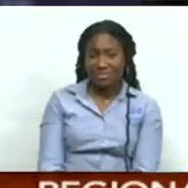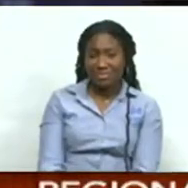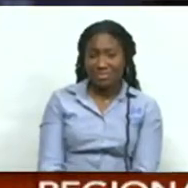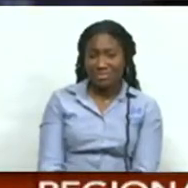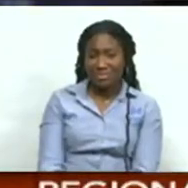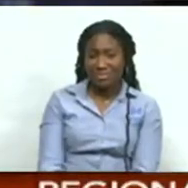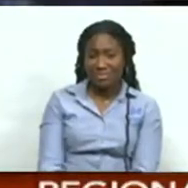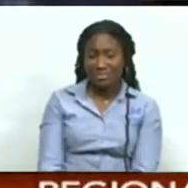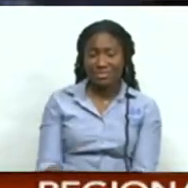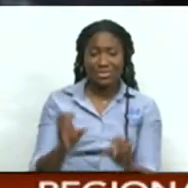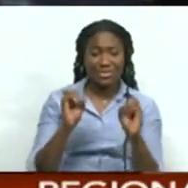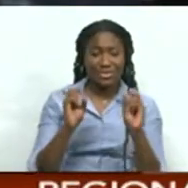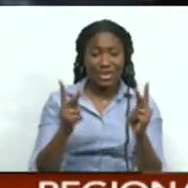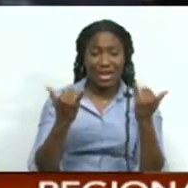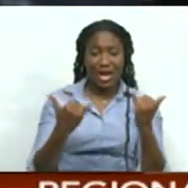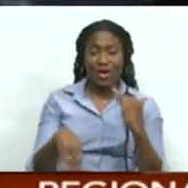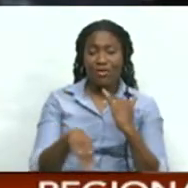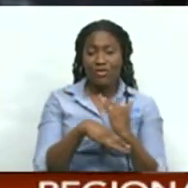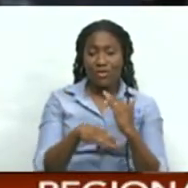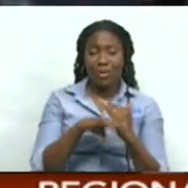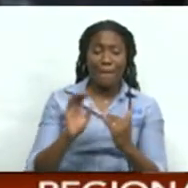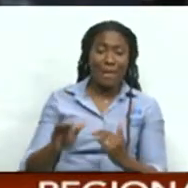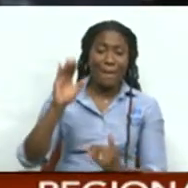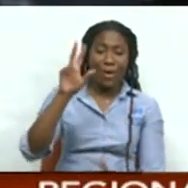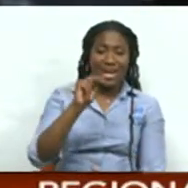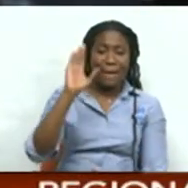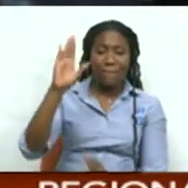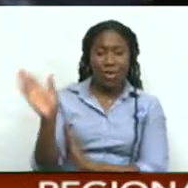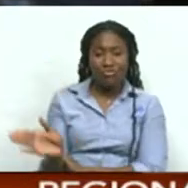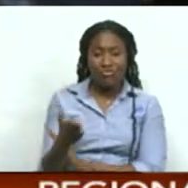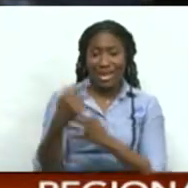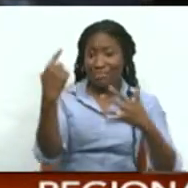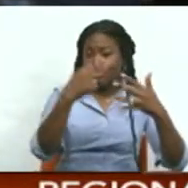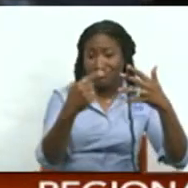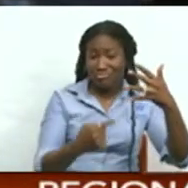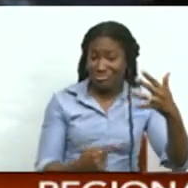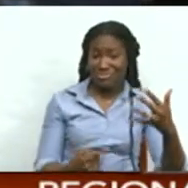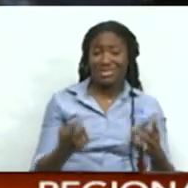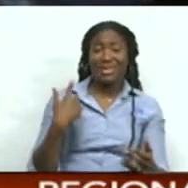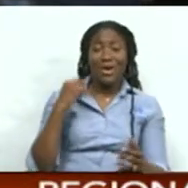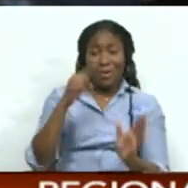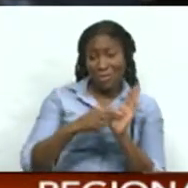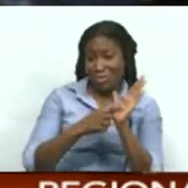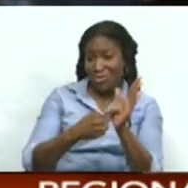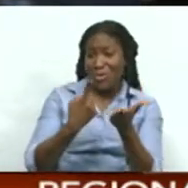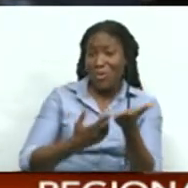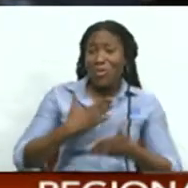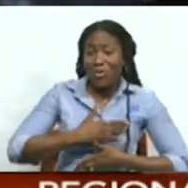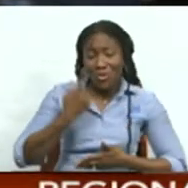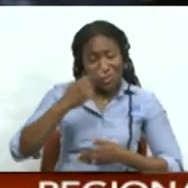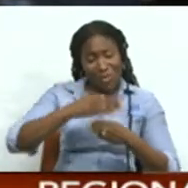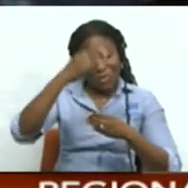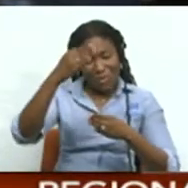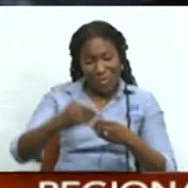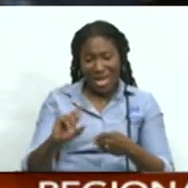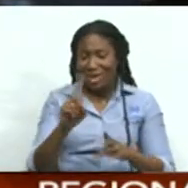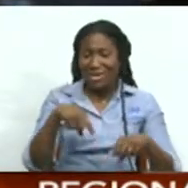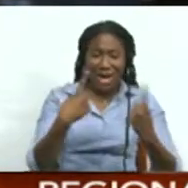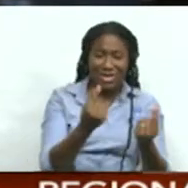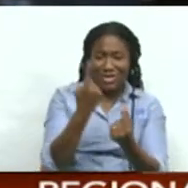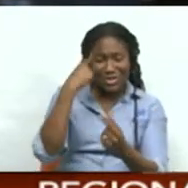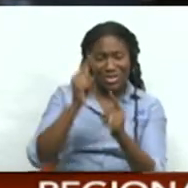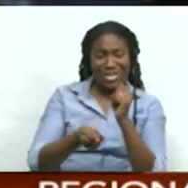All right, now football, basketball, netball, cricket, it's a sports fan's paradise this weekend. Here's what's going on in Trinidad and